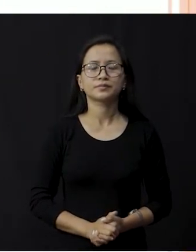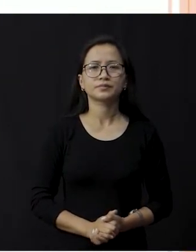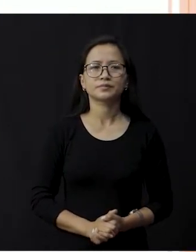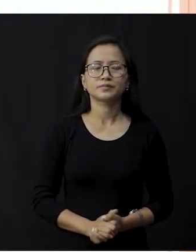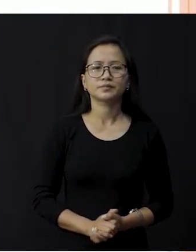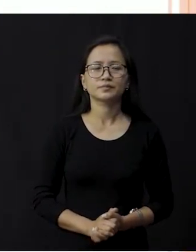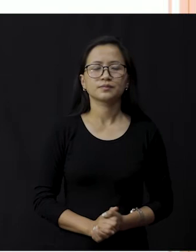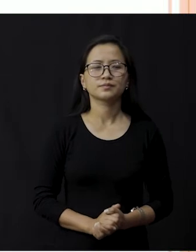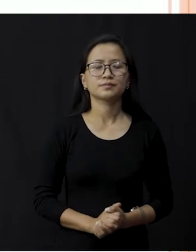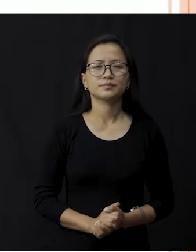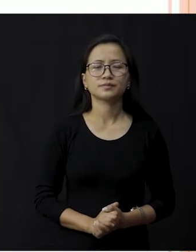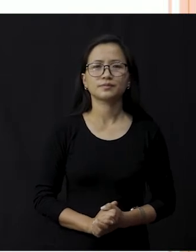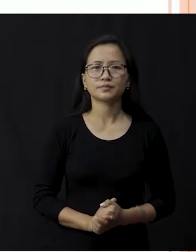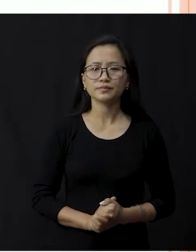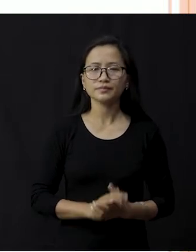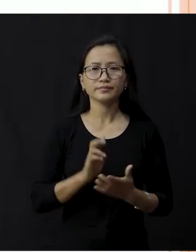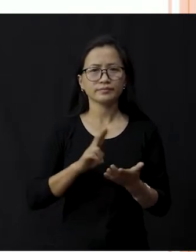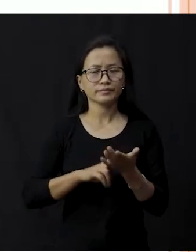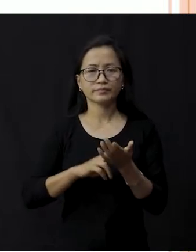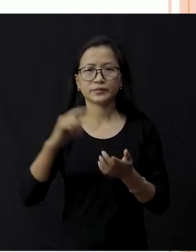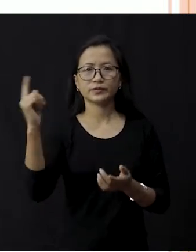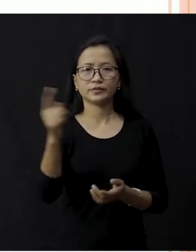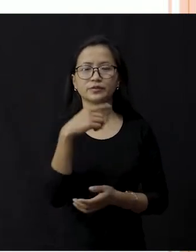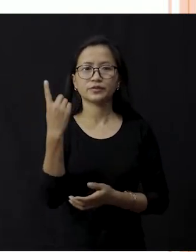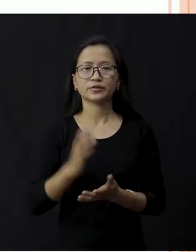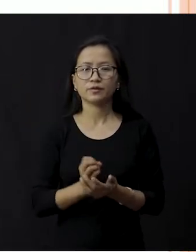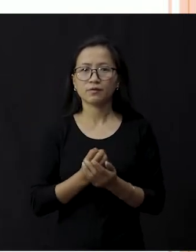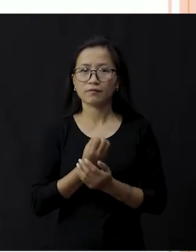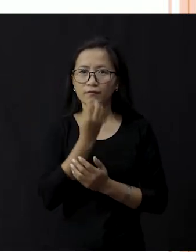All right, so this is the national flower of India.